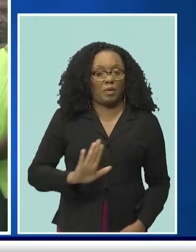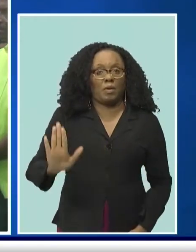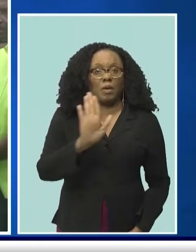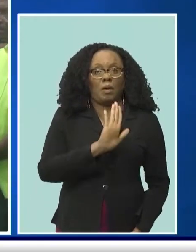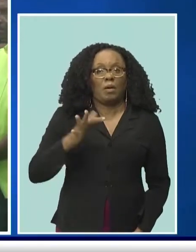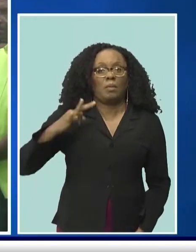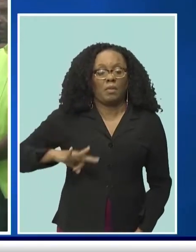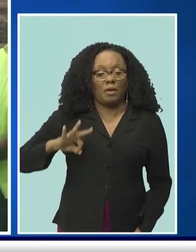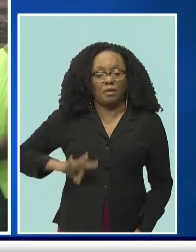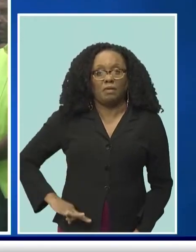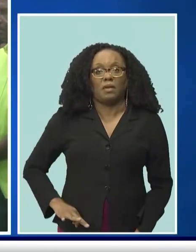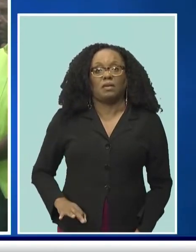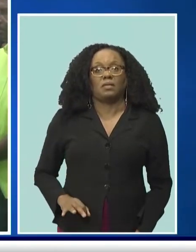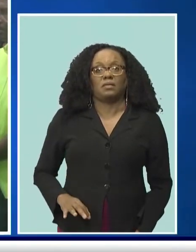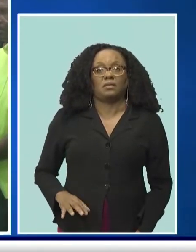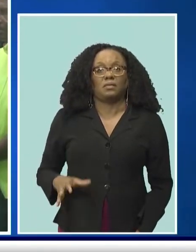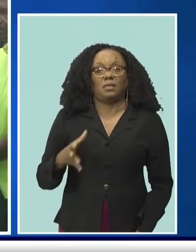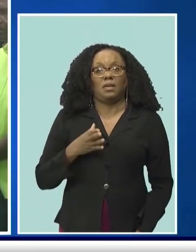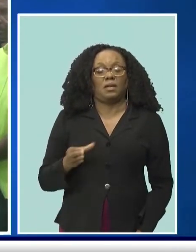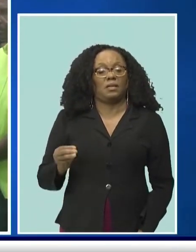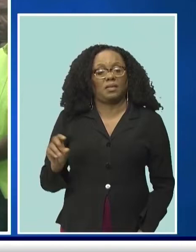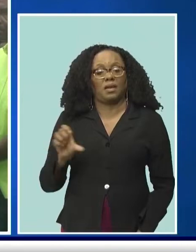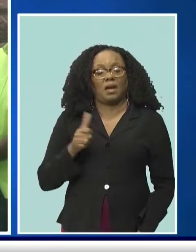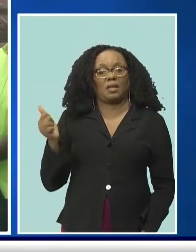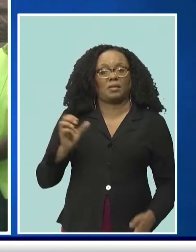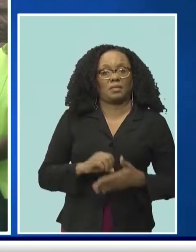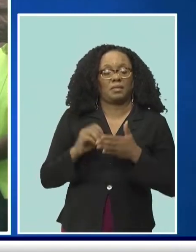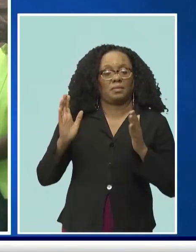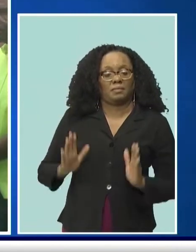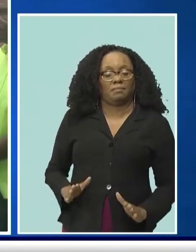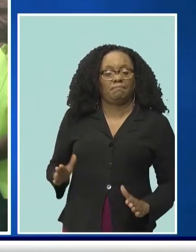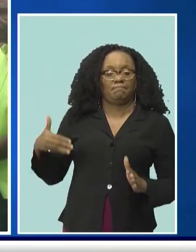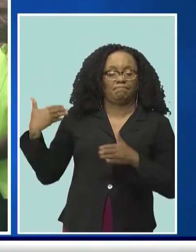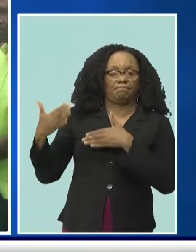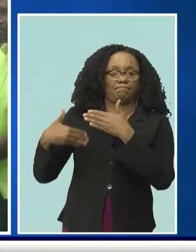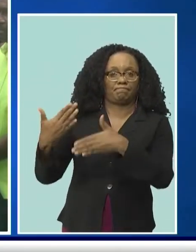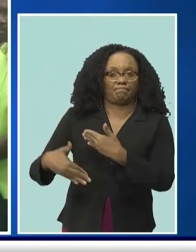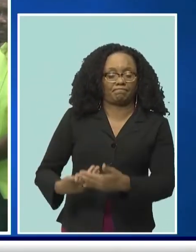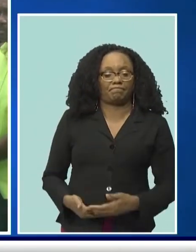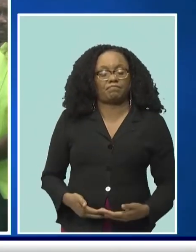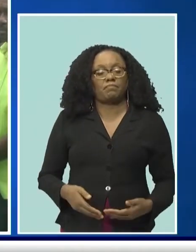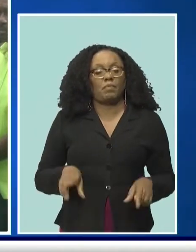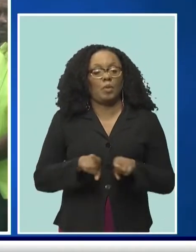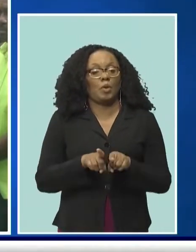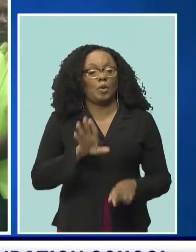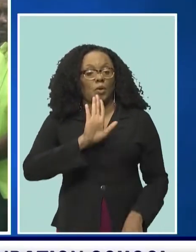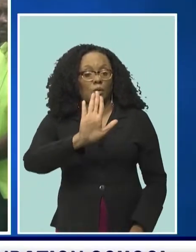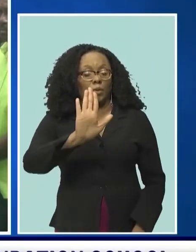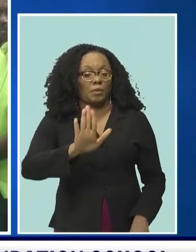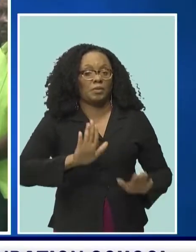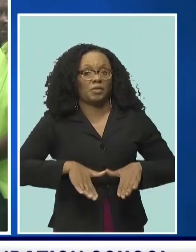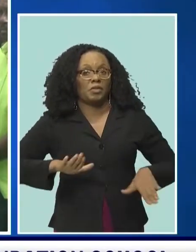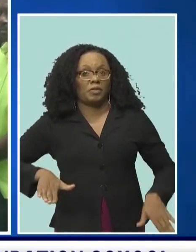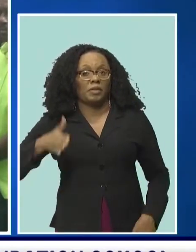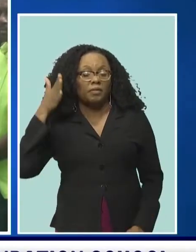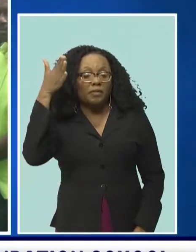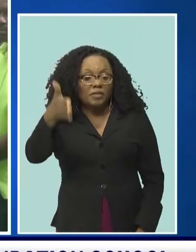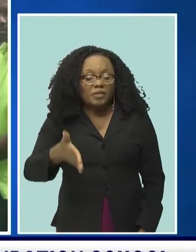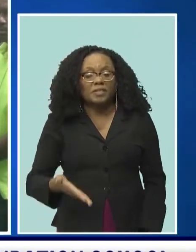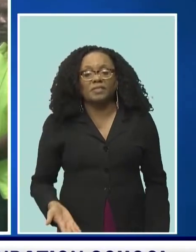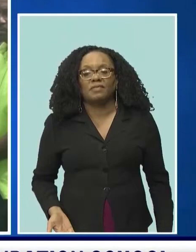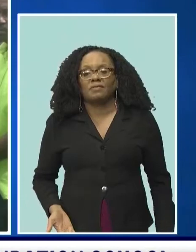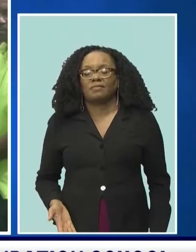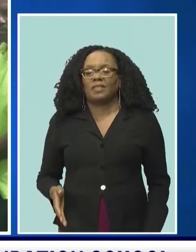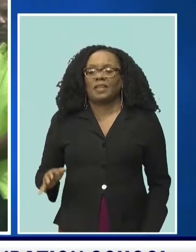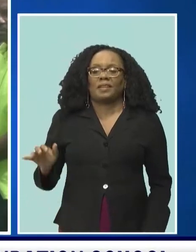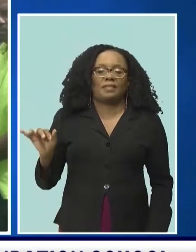also for the students to follow after you, even your own children down the road, because life is a